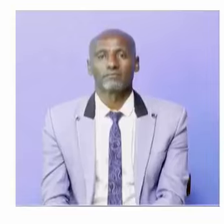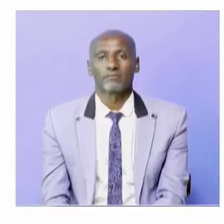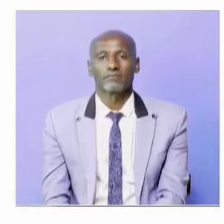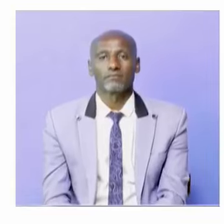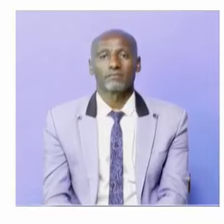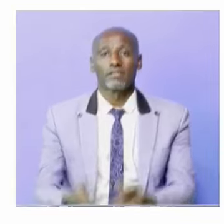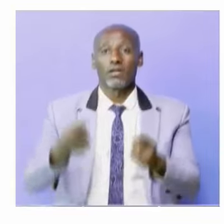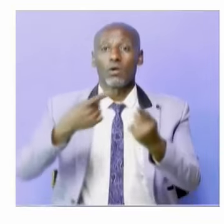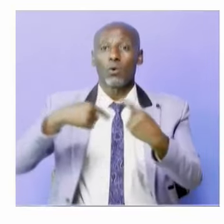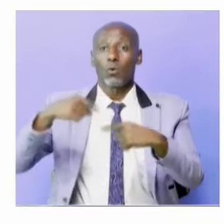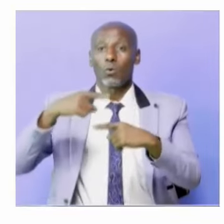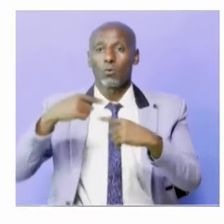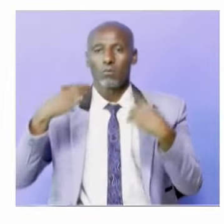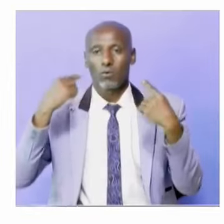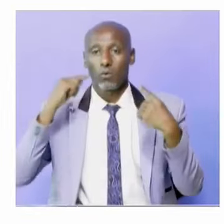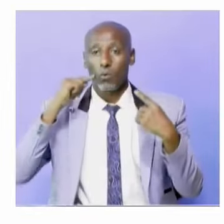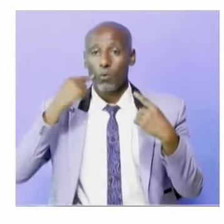welcoming someone.